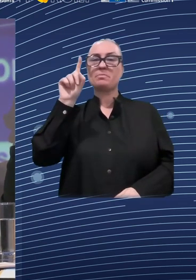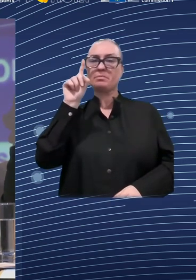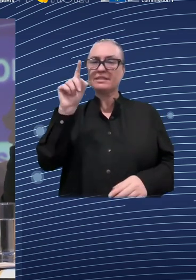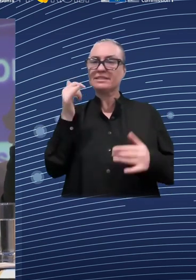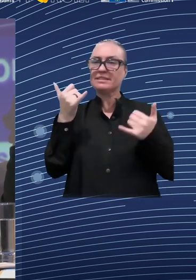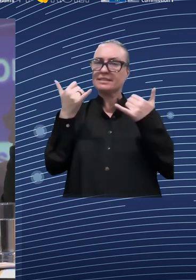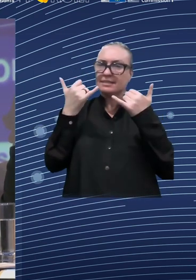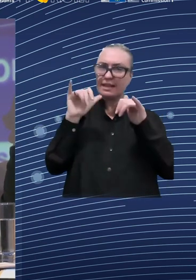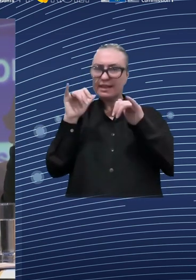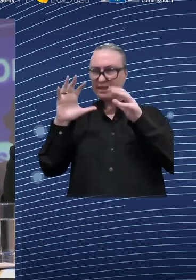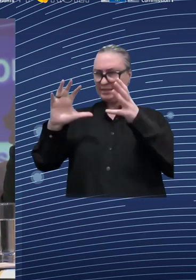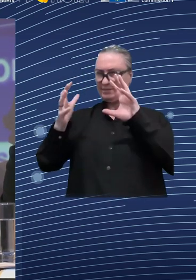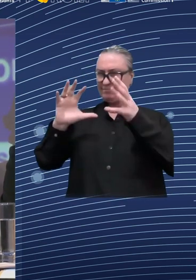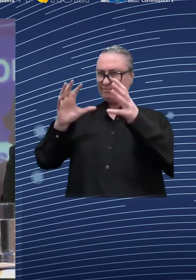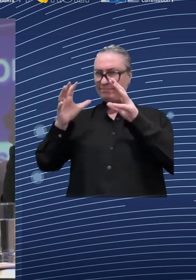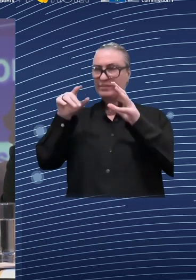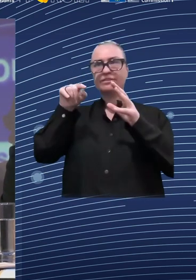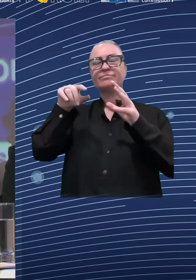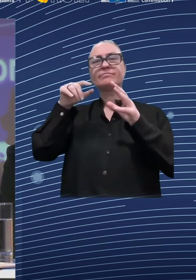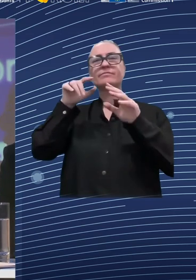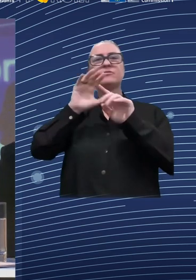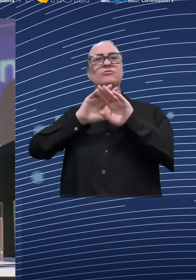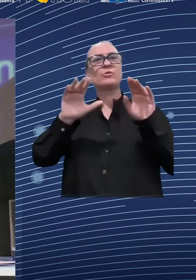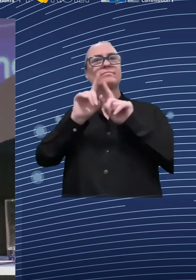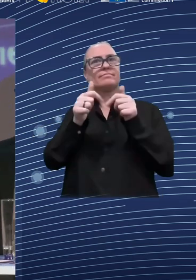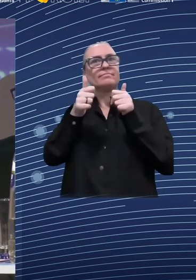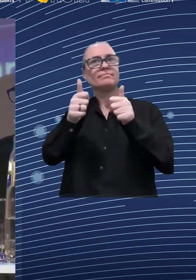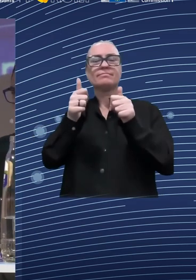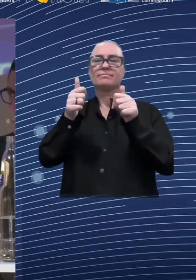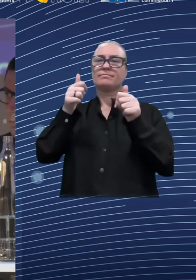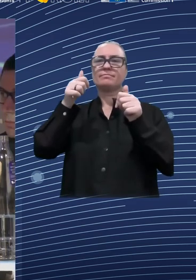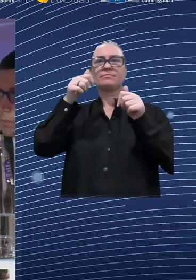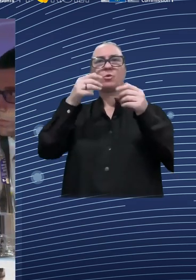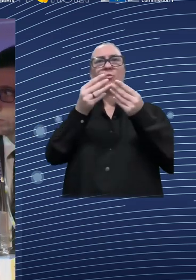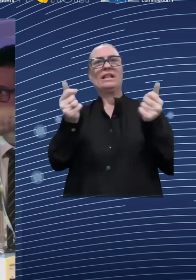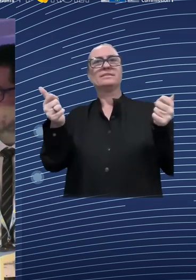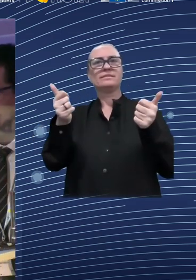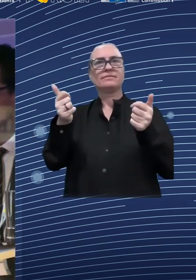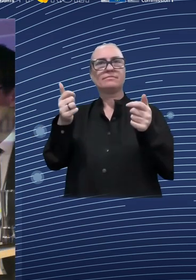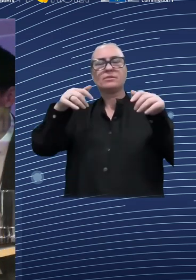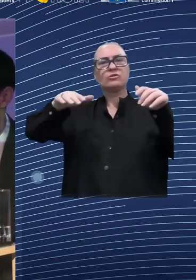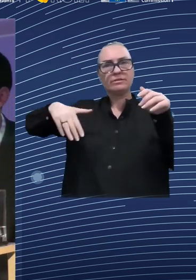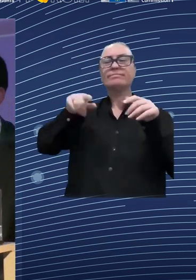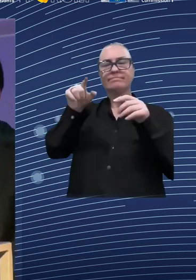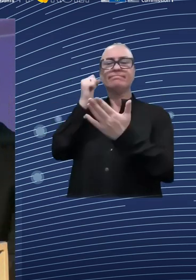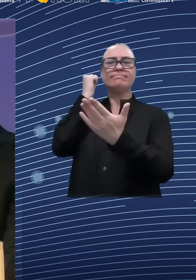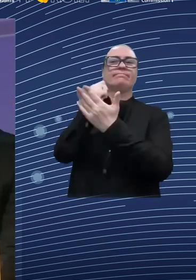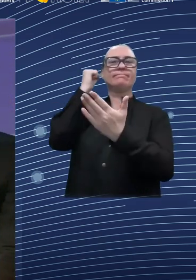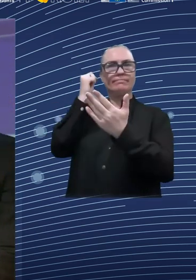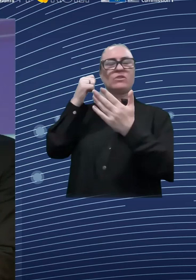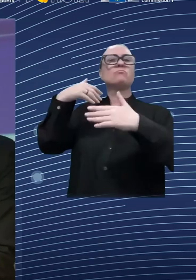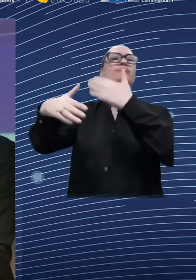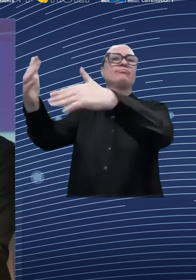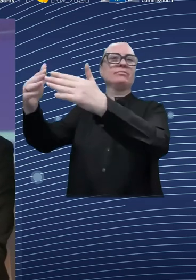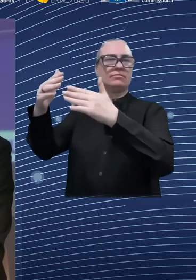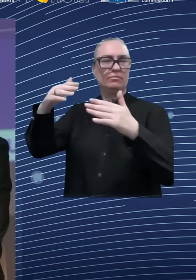are aggressively innovative, let's say so. And those are only maybe a couple percent